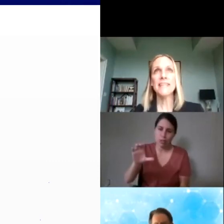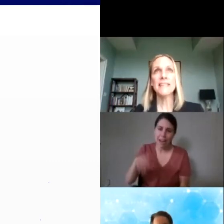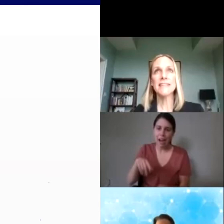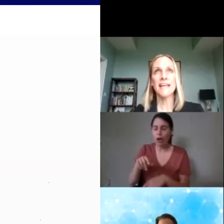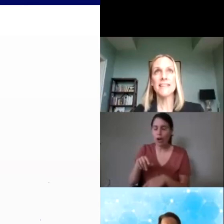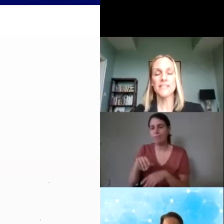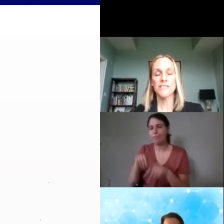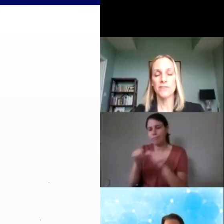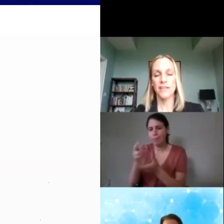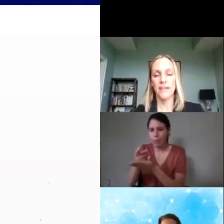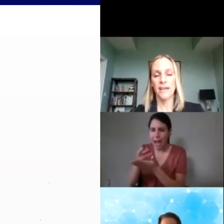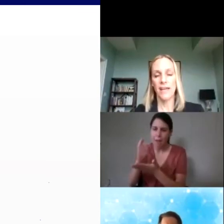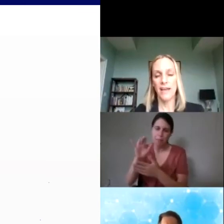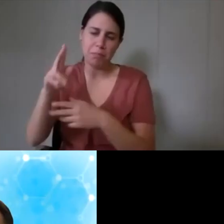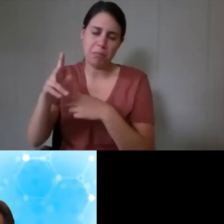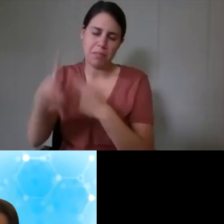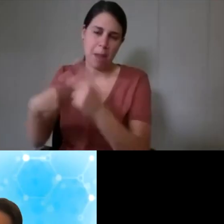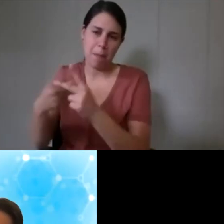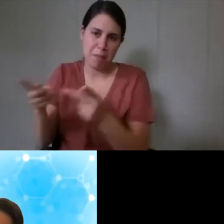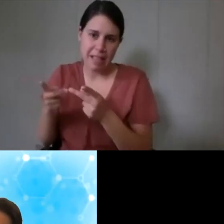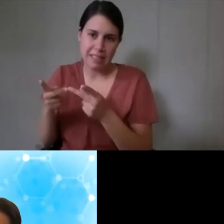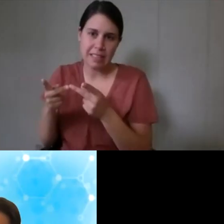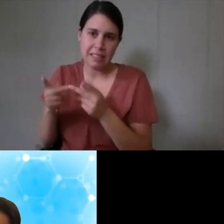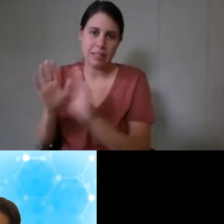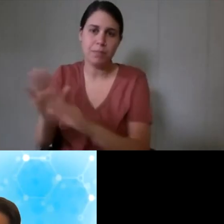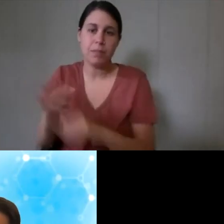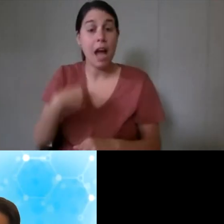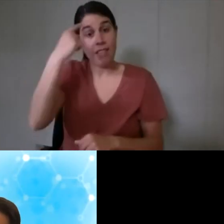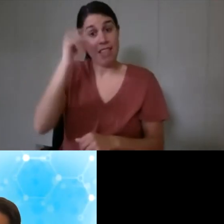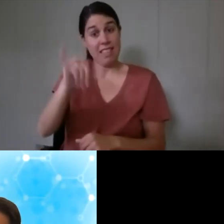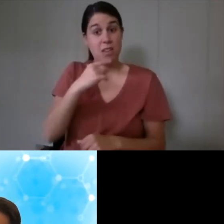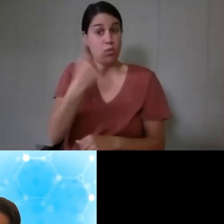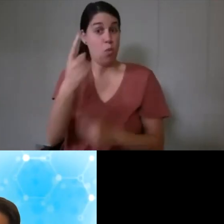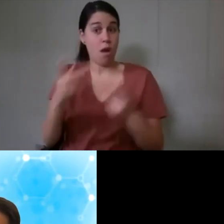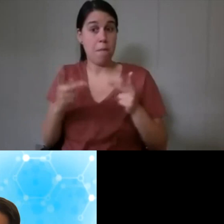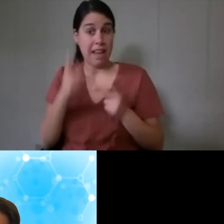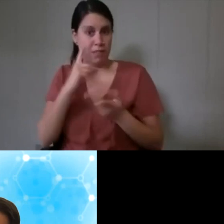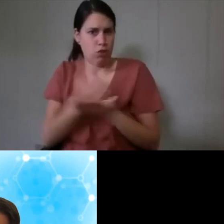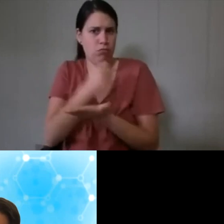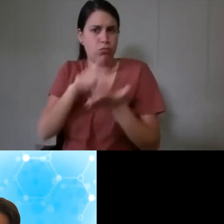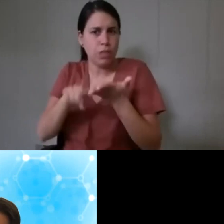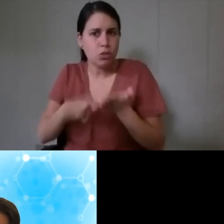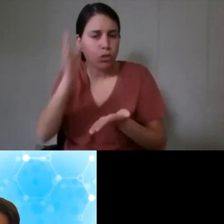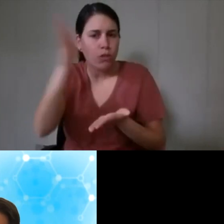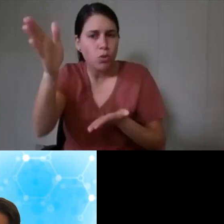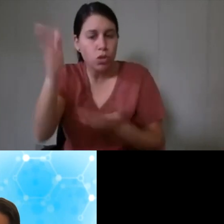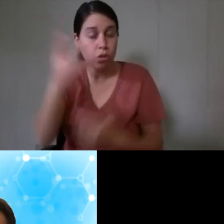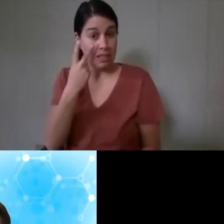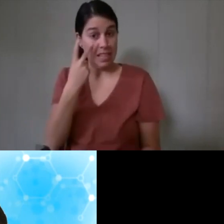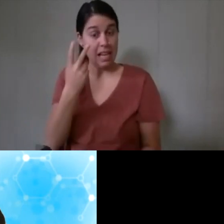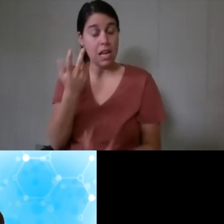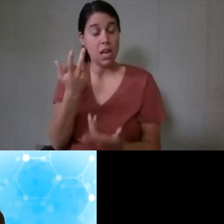I think that's certainly an area of future research to see if potentially some of those common